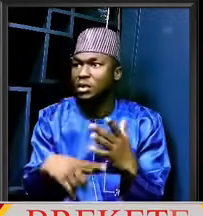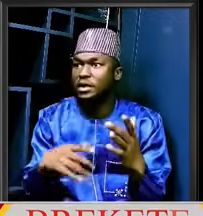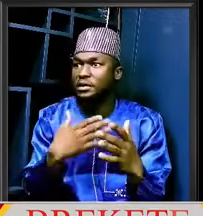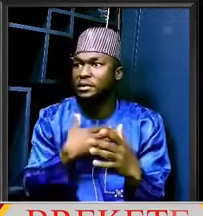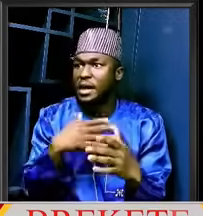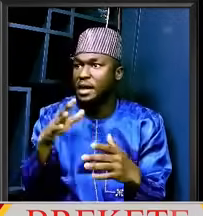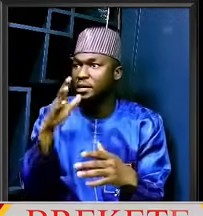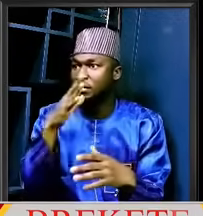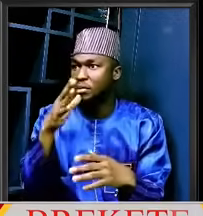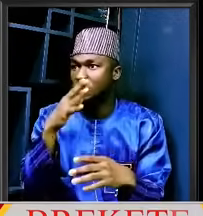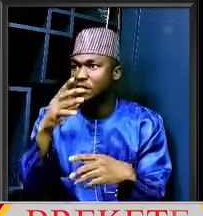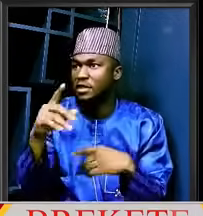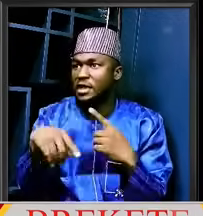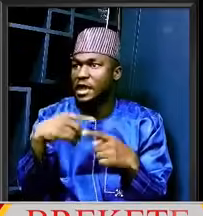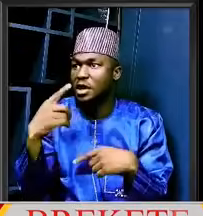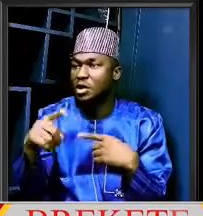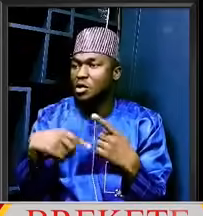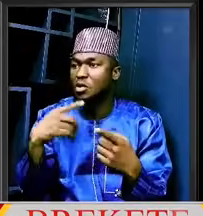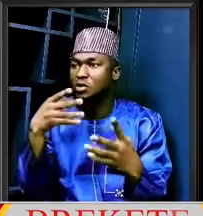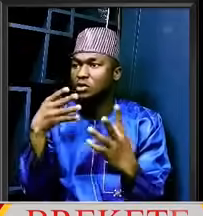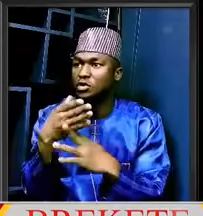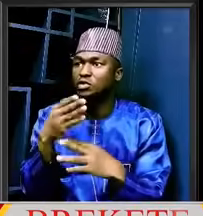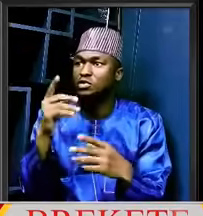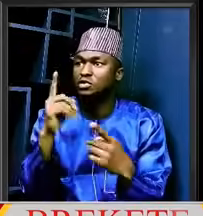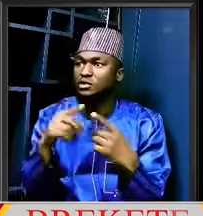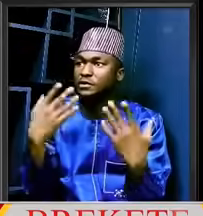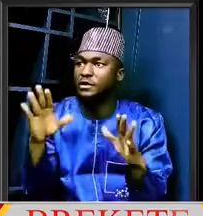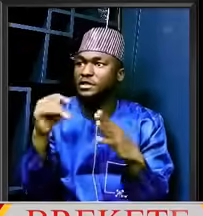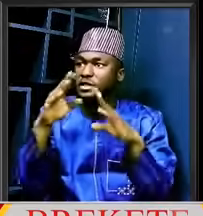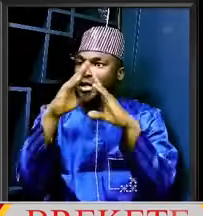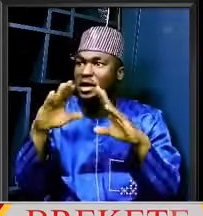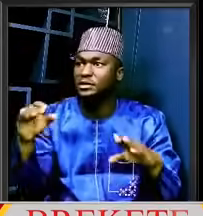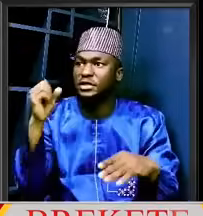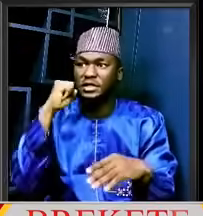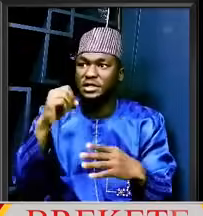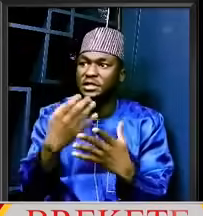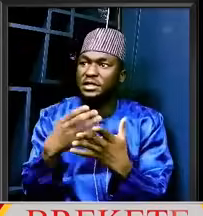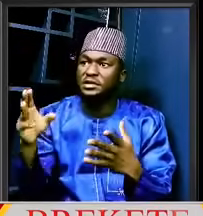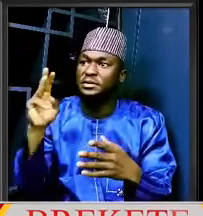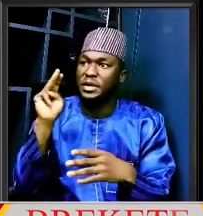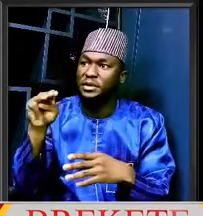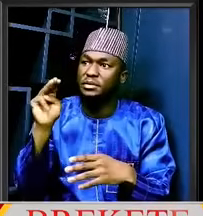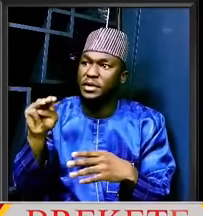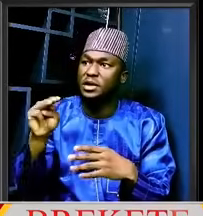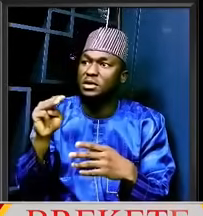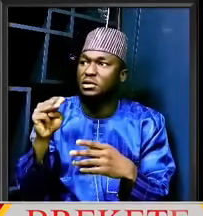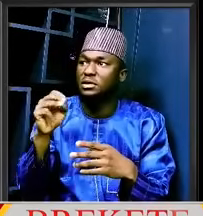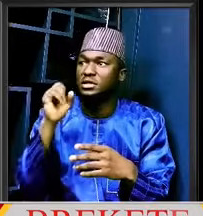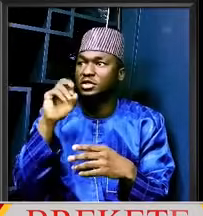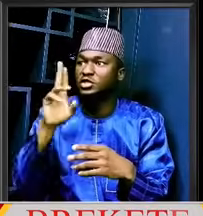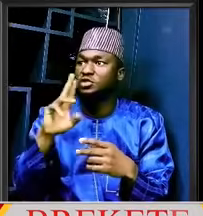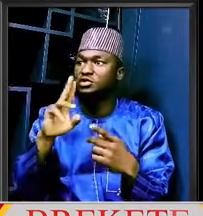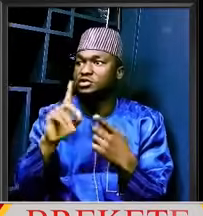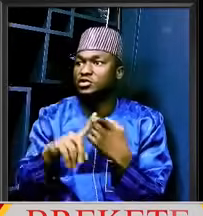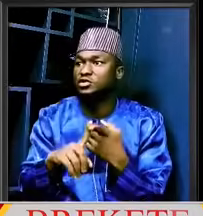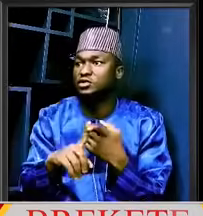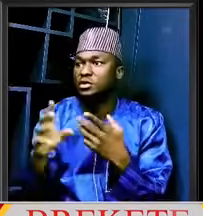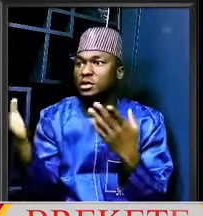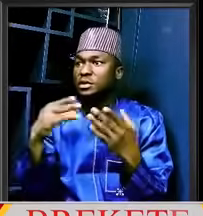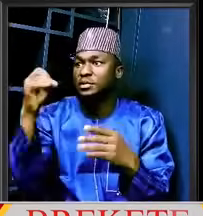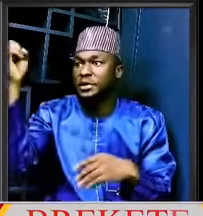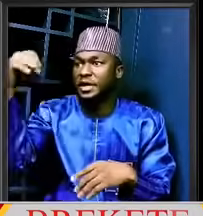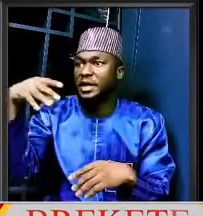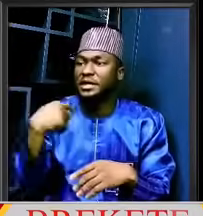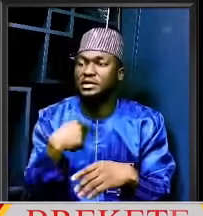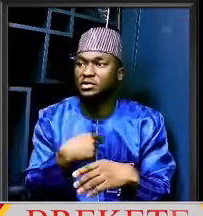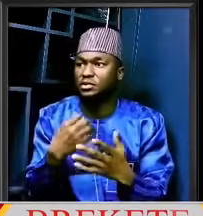today she never finished to pay the loan. No. Now millions when she spent to bring lights to that. We stayed in that place 2 years. No